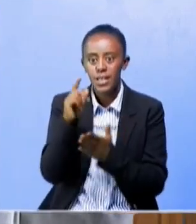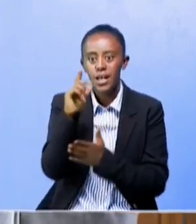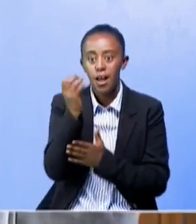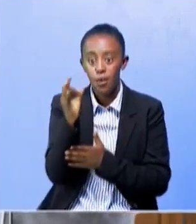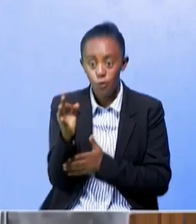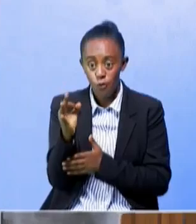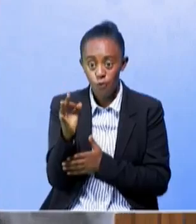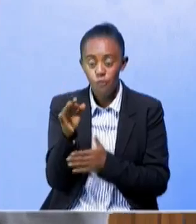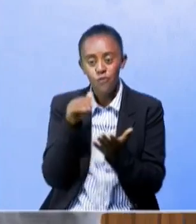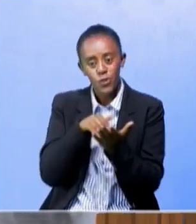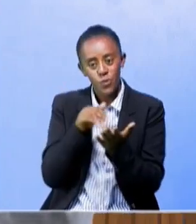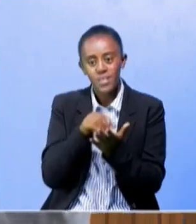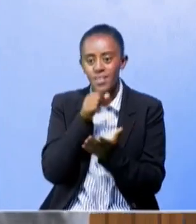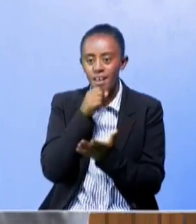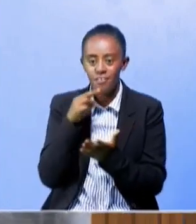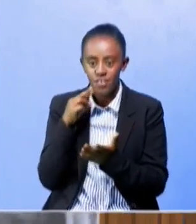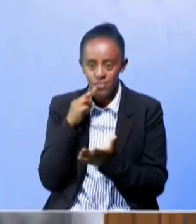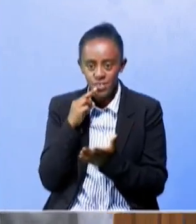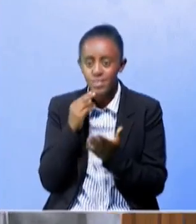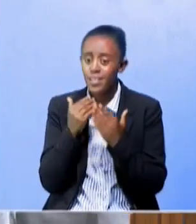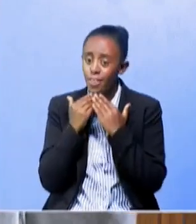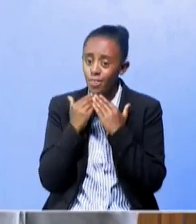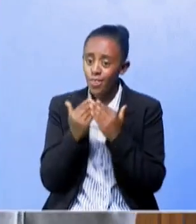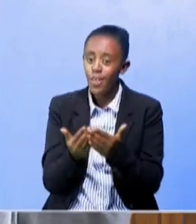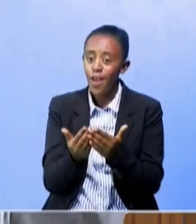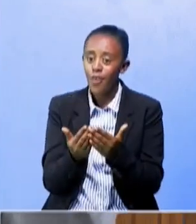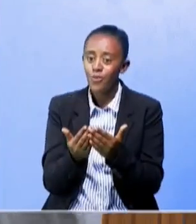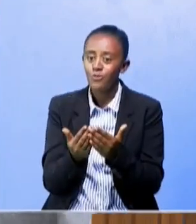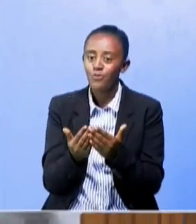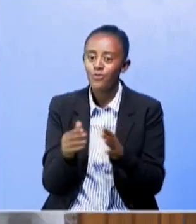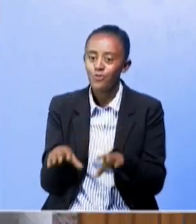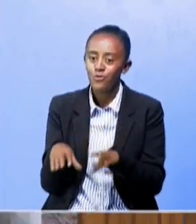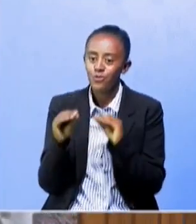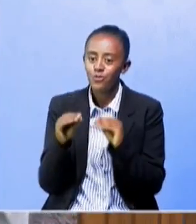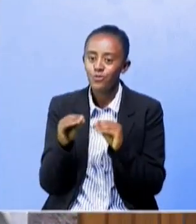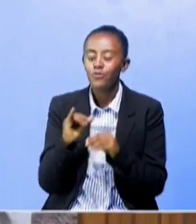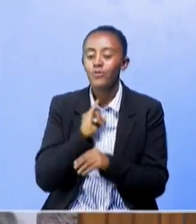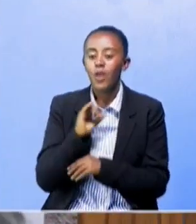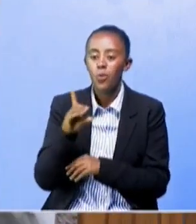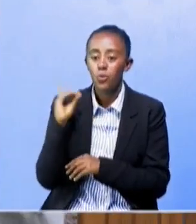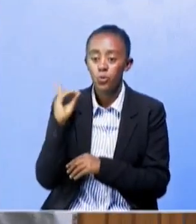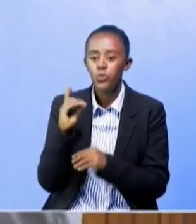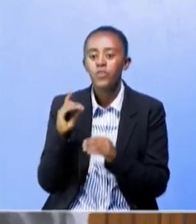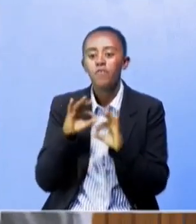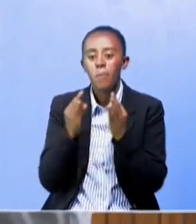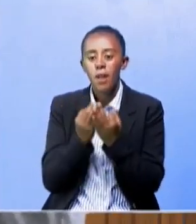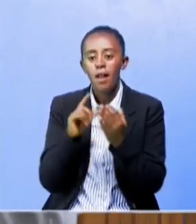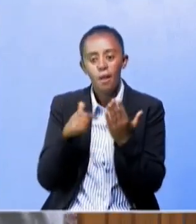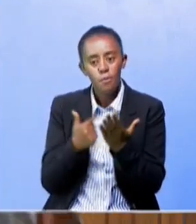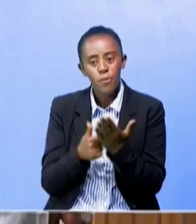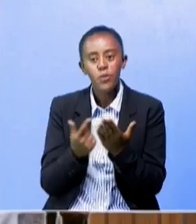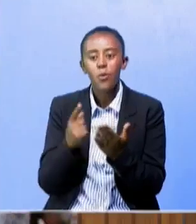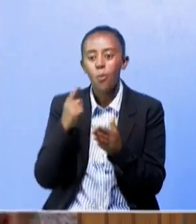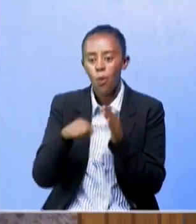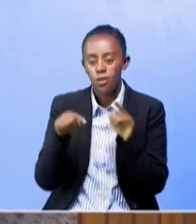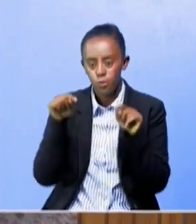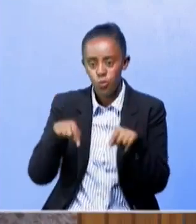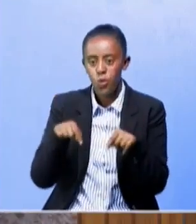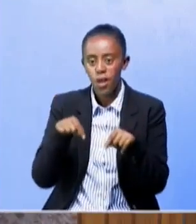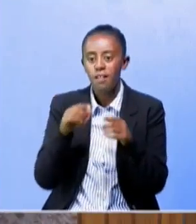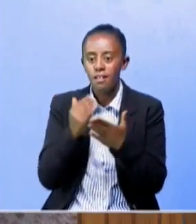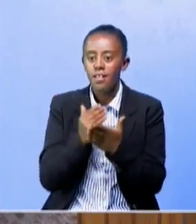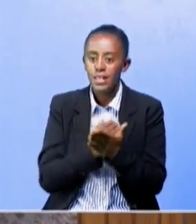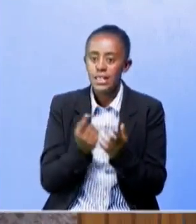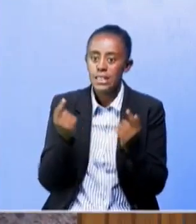frequency adverbs. Thank you so much, my students. I would like to make you familiar about what we are going to see for today.